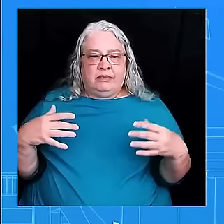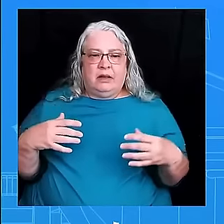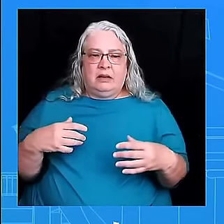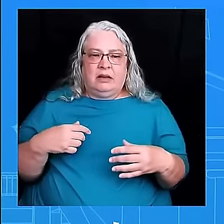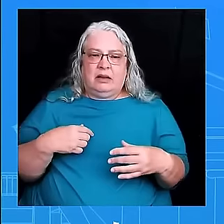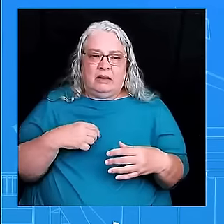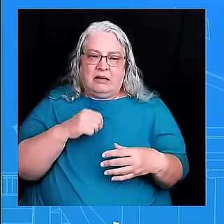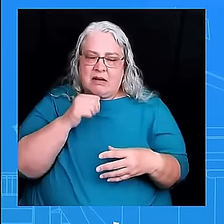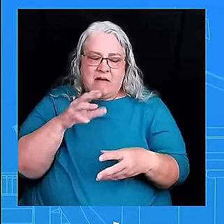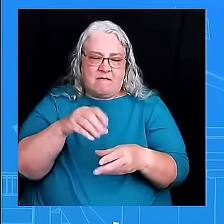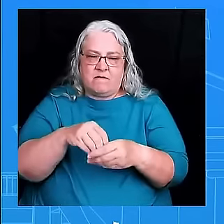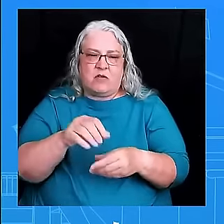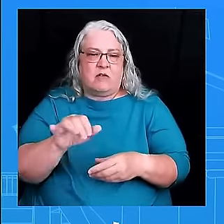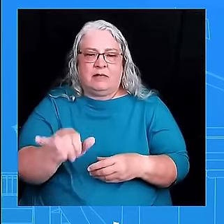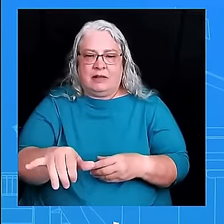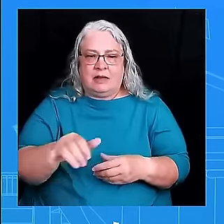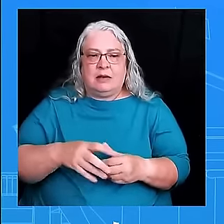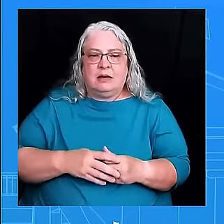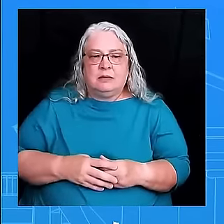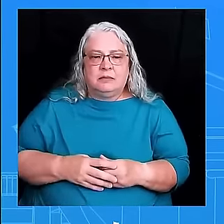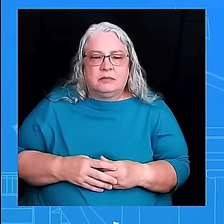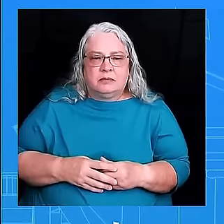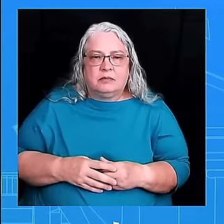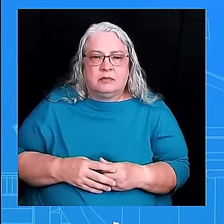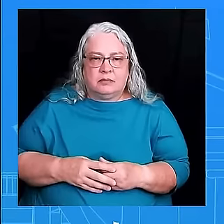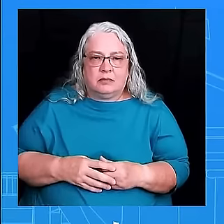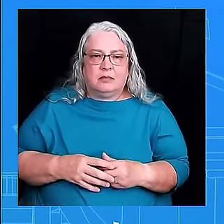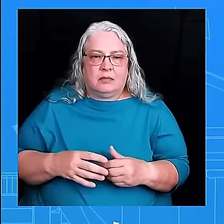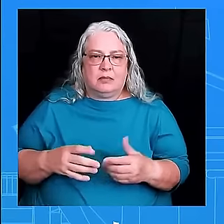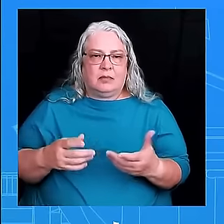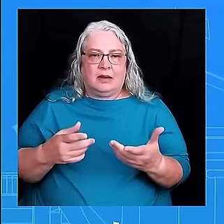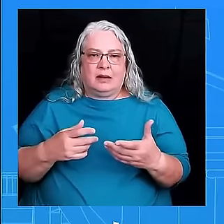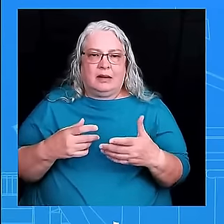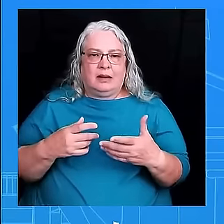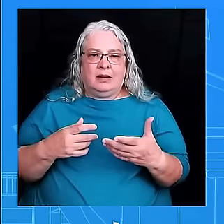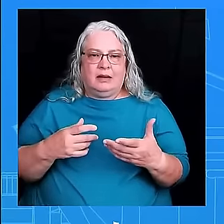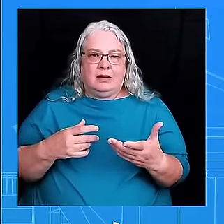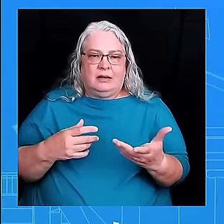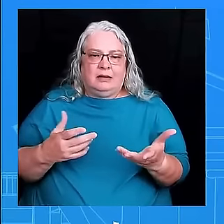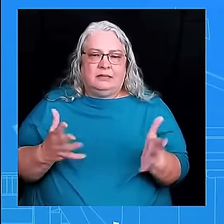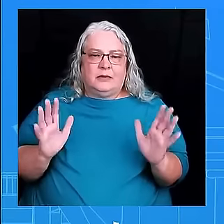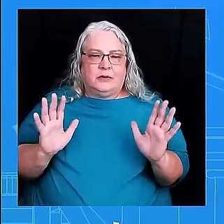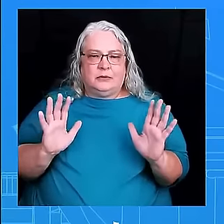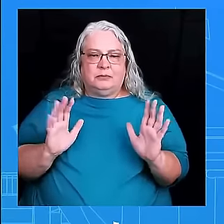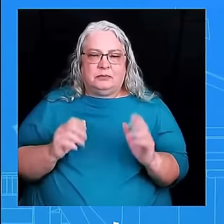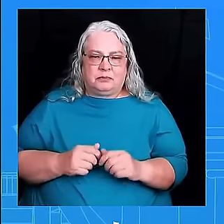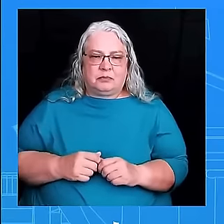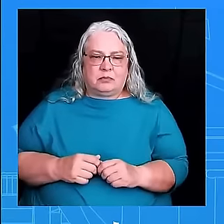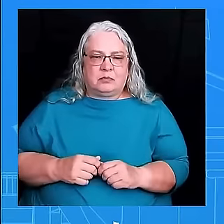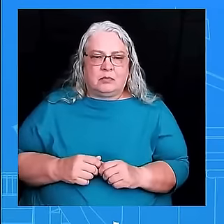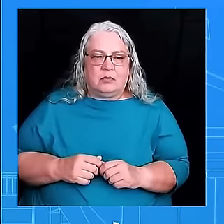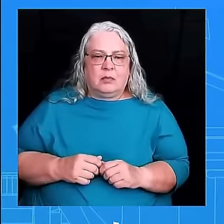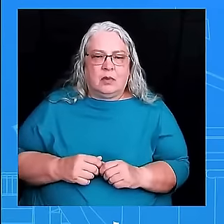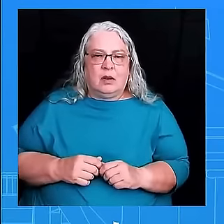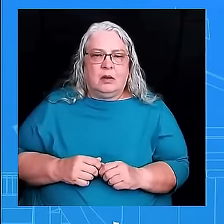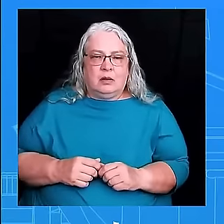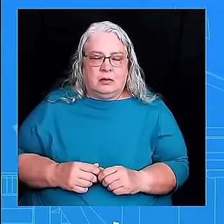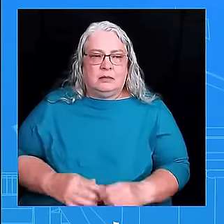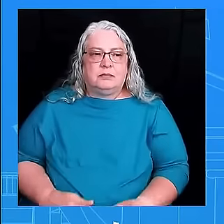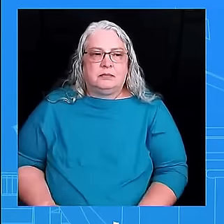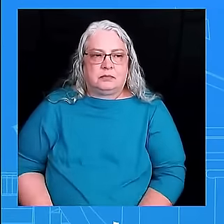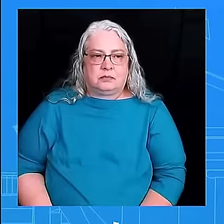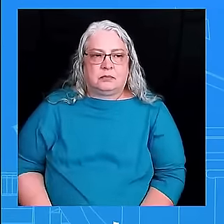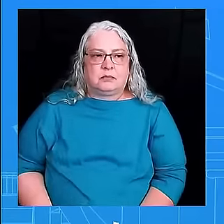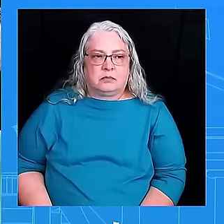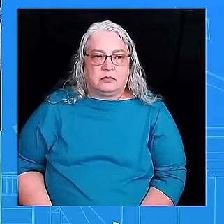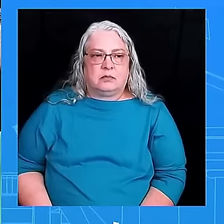all in this process. So I'll just be careful here and just leave it there. Okay. Did the president or anyone